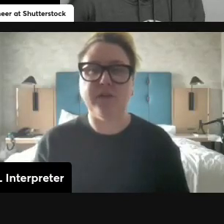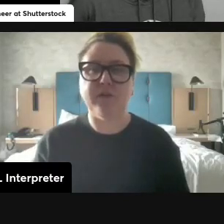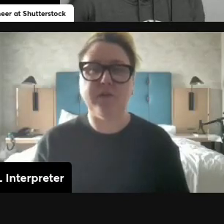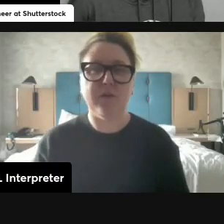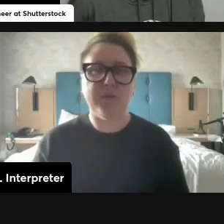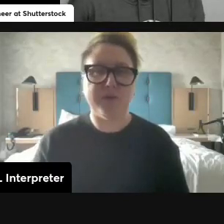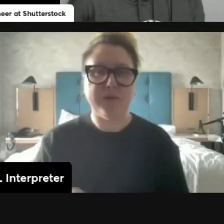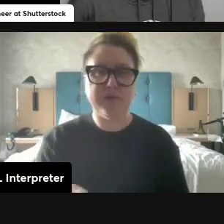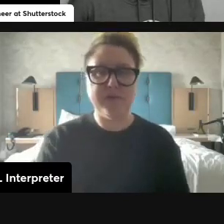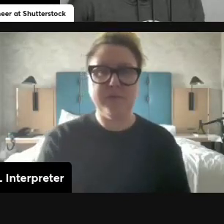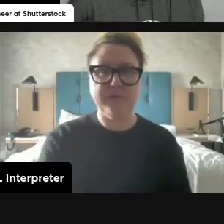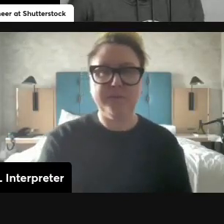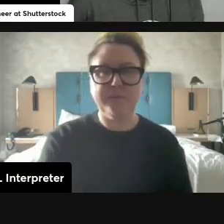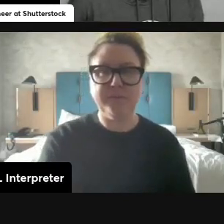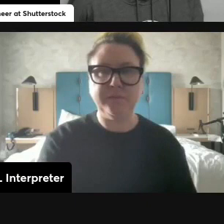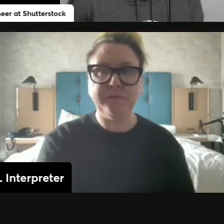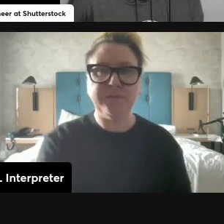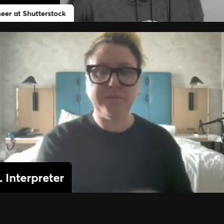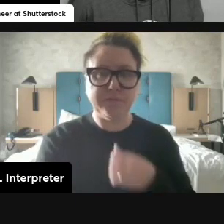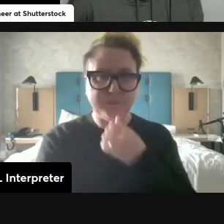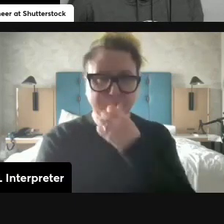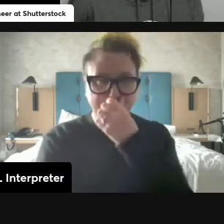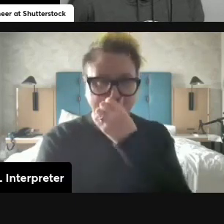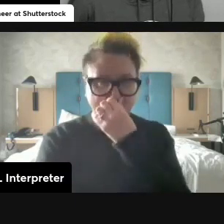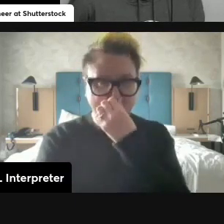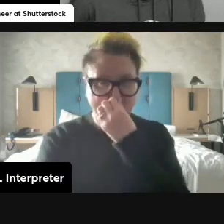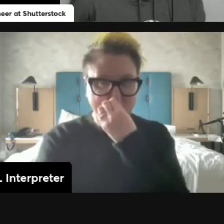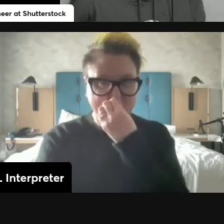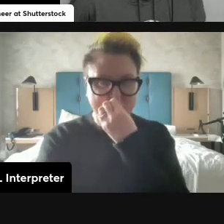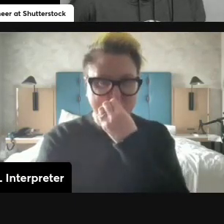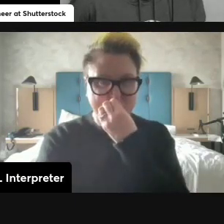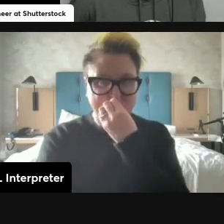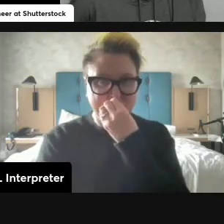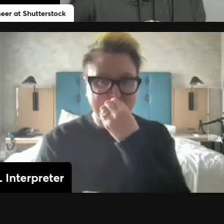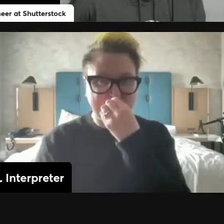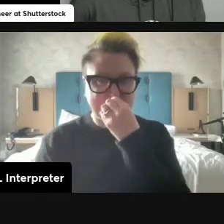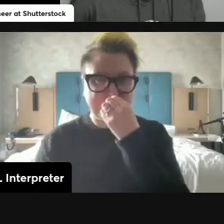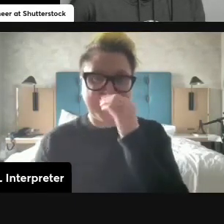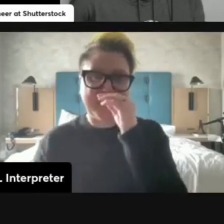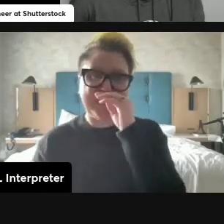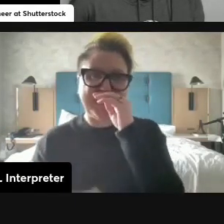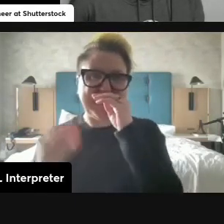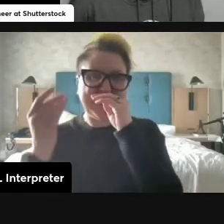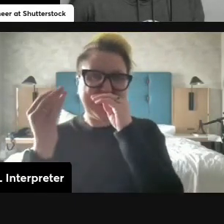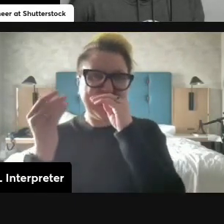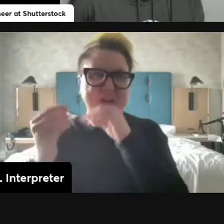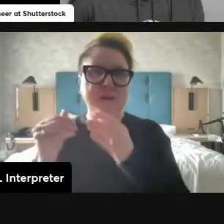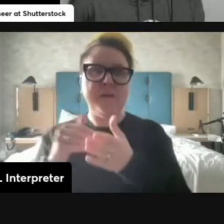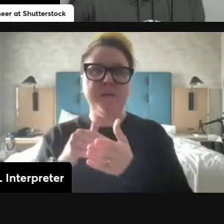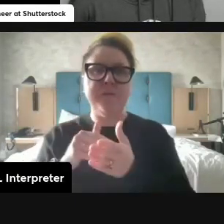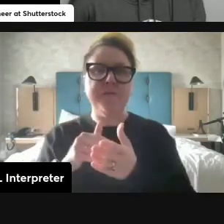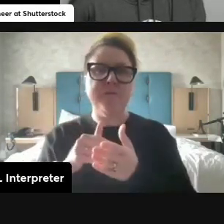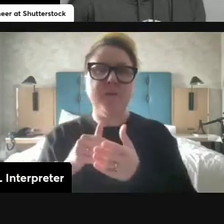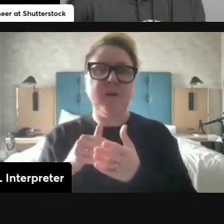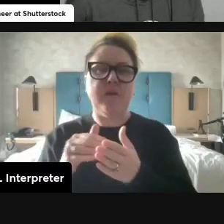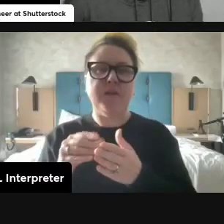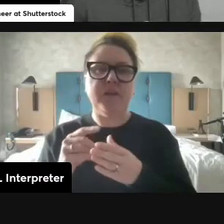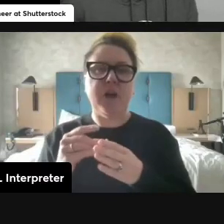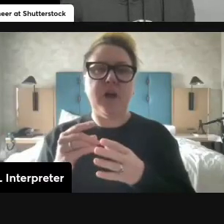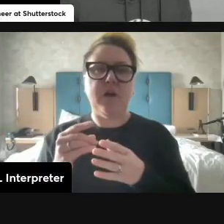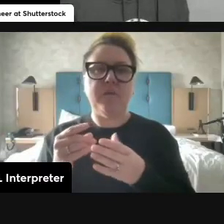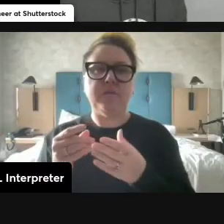satisfied with the whole process? I'll hop in first with some of our